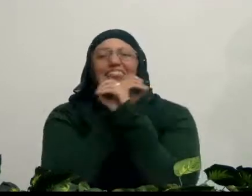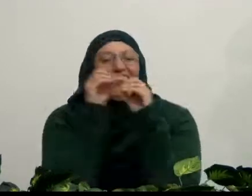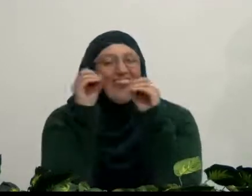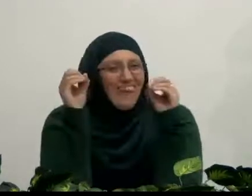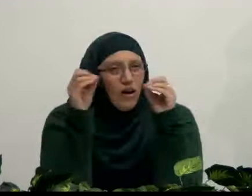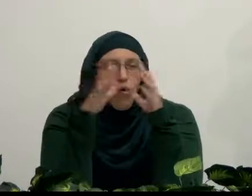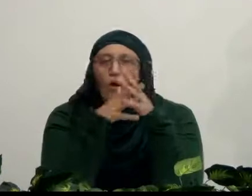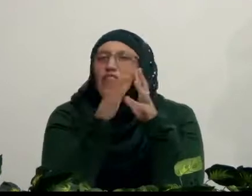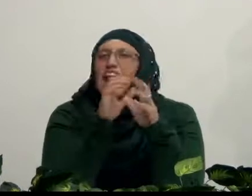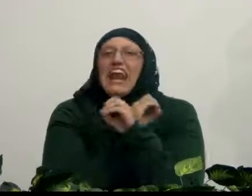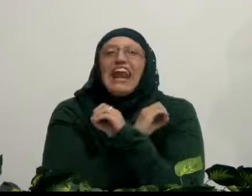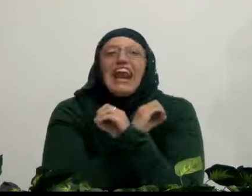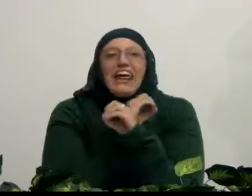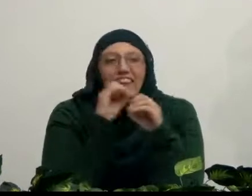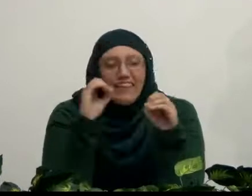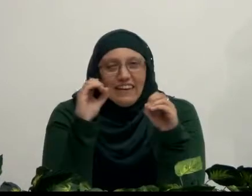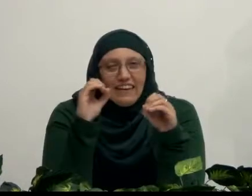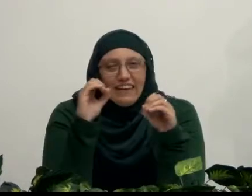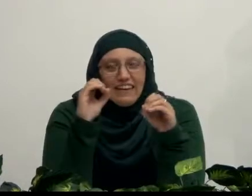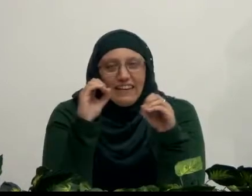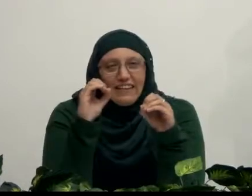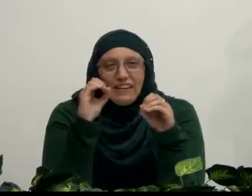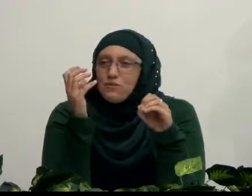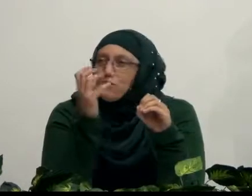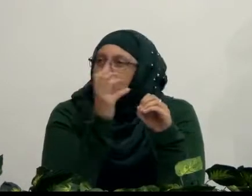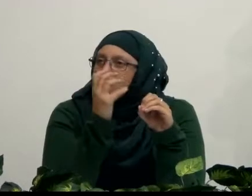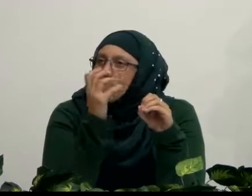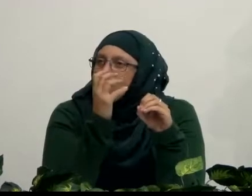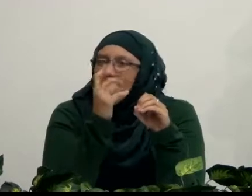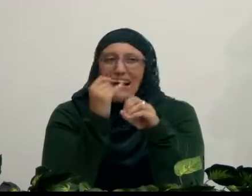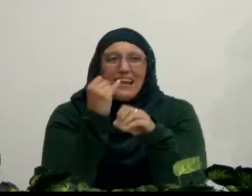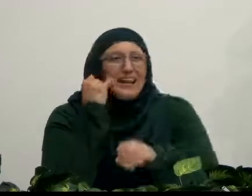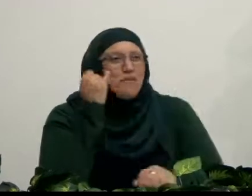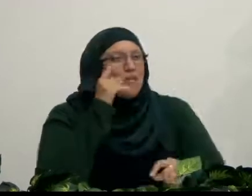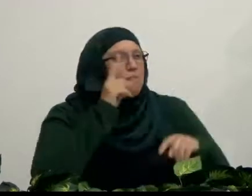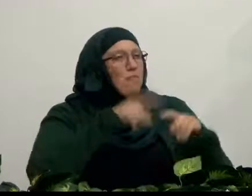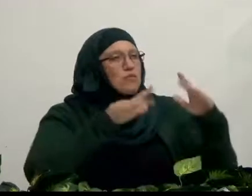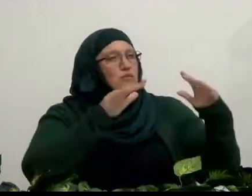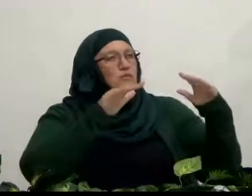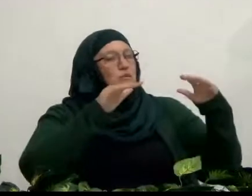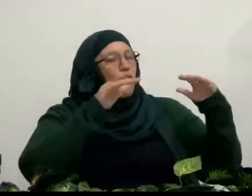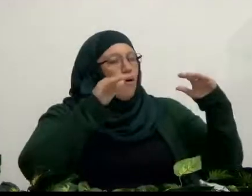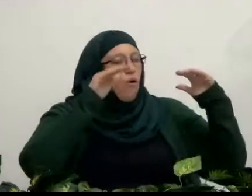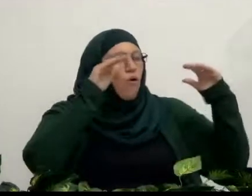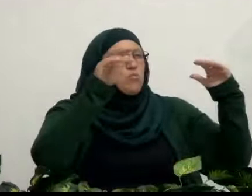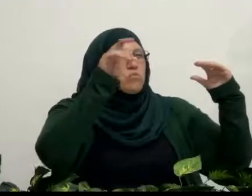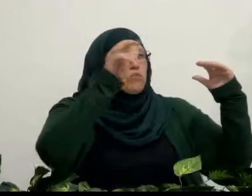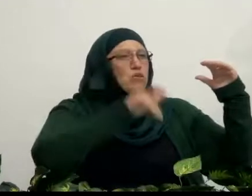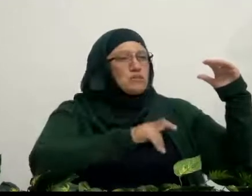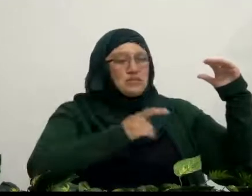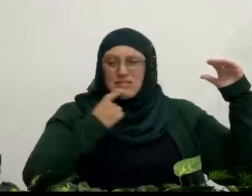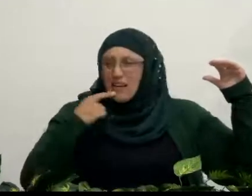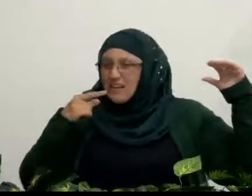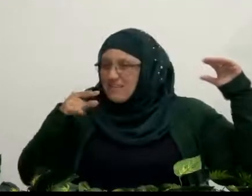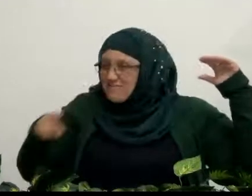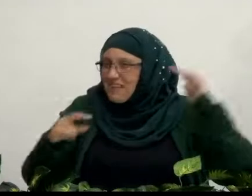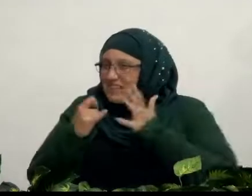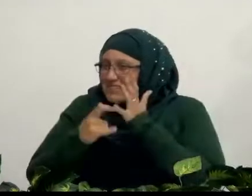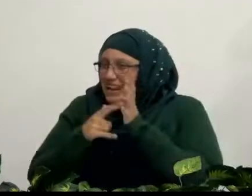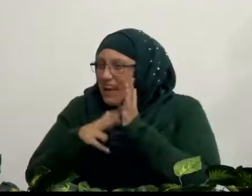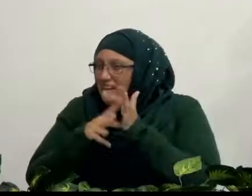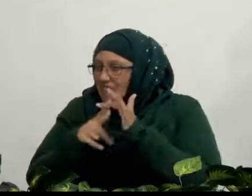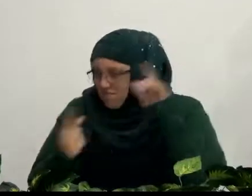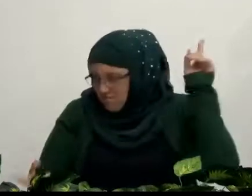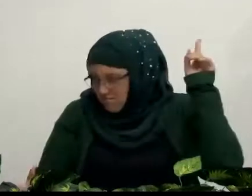subhuman. Someone, the noblest member of the community, Imam al-Baqir alayhi salam, breaks that idol and marries a